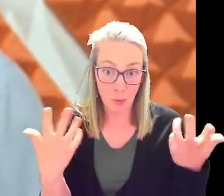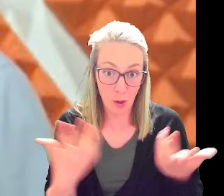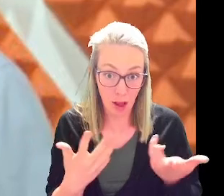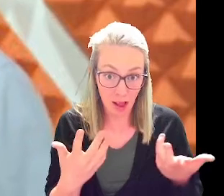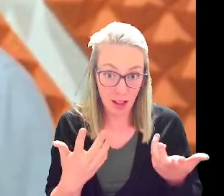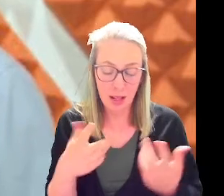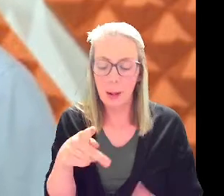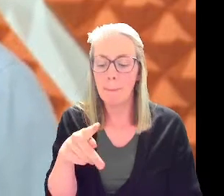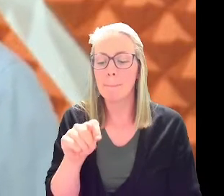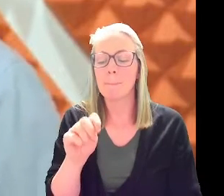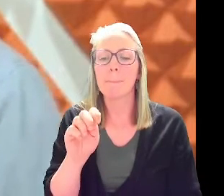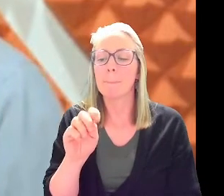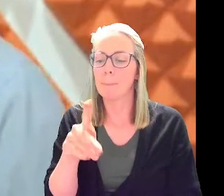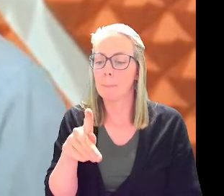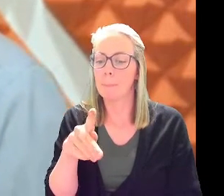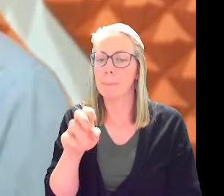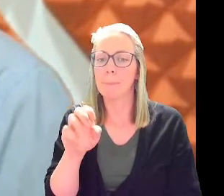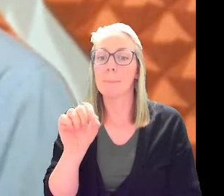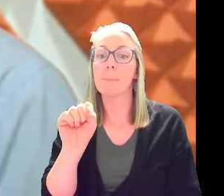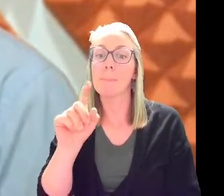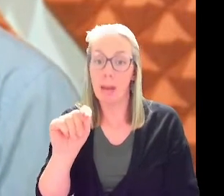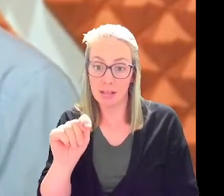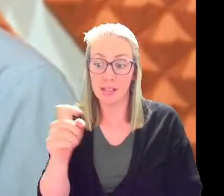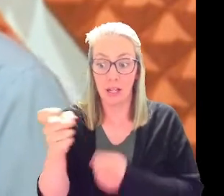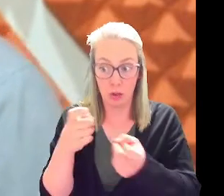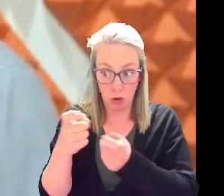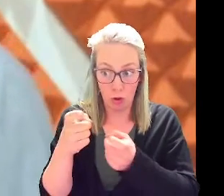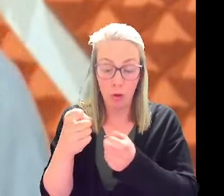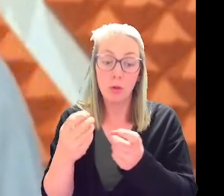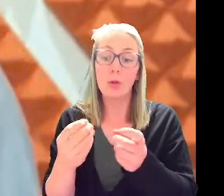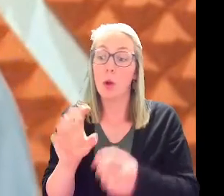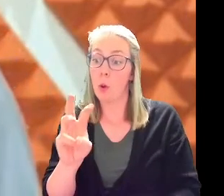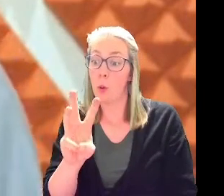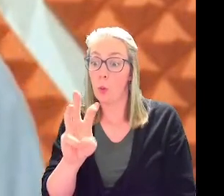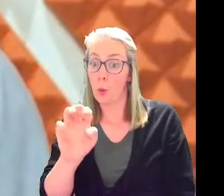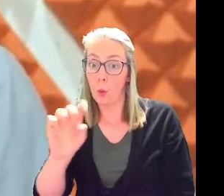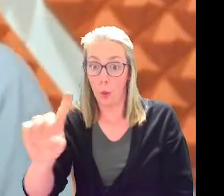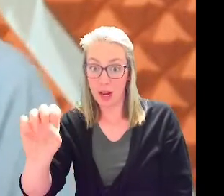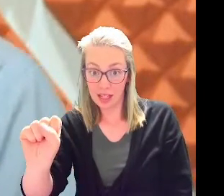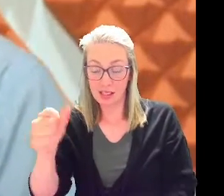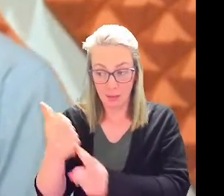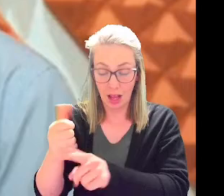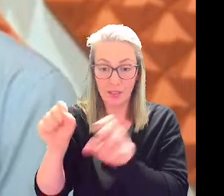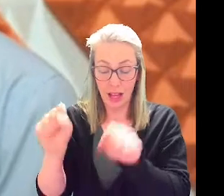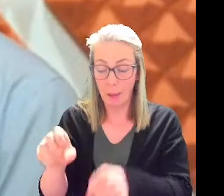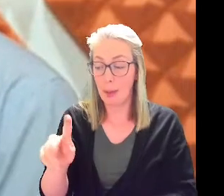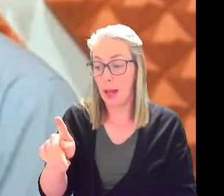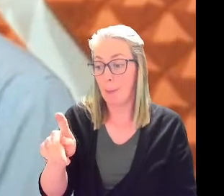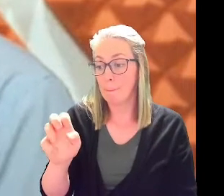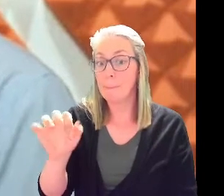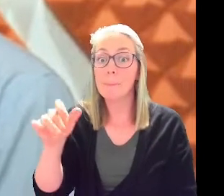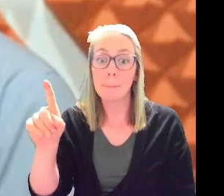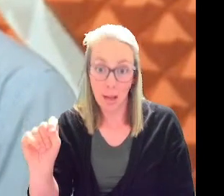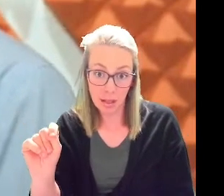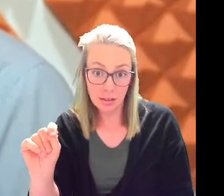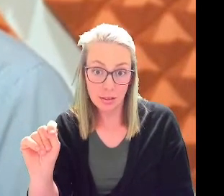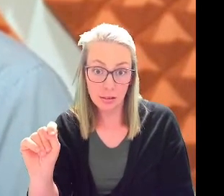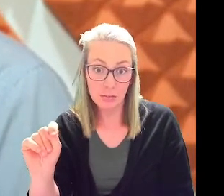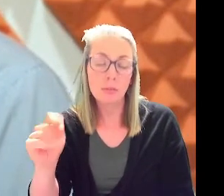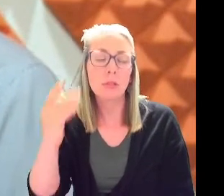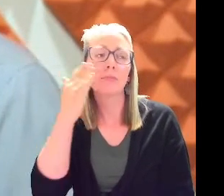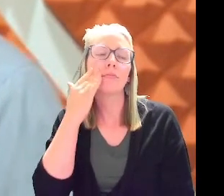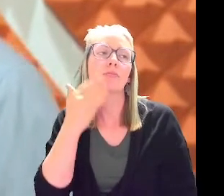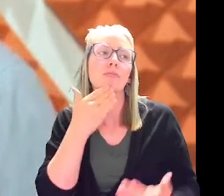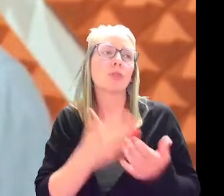pest control, weeds can be pests. So part of a landscaping job, for instance, might be to know the different chemicals